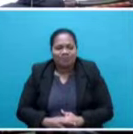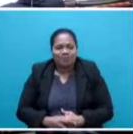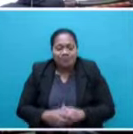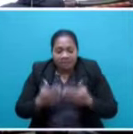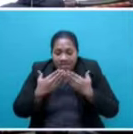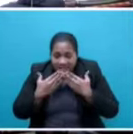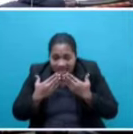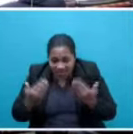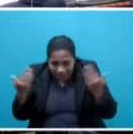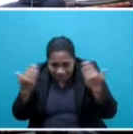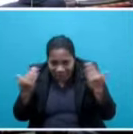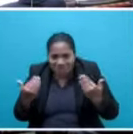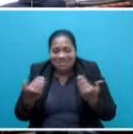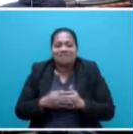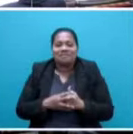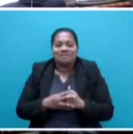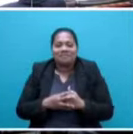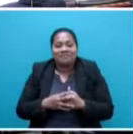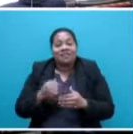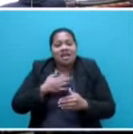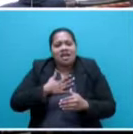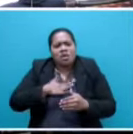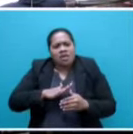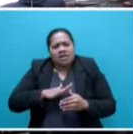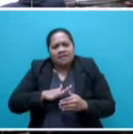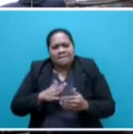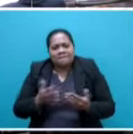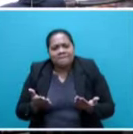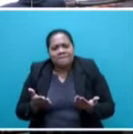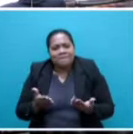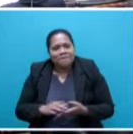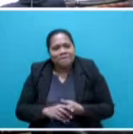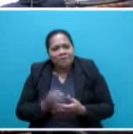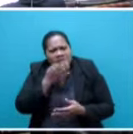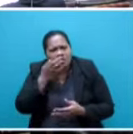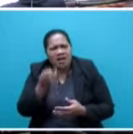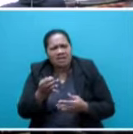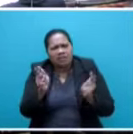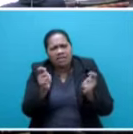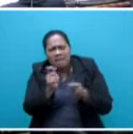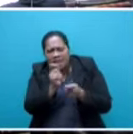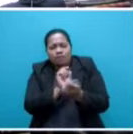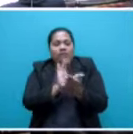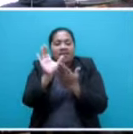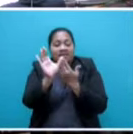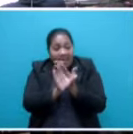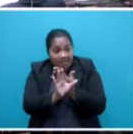Thank you, Mr. Speaker, sir. Mr. Speaker, sir, I just wanted to ask for an amendment to the calendar, Mr. Speaker,